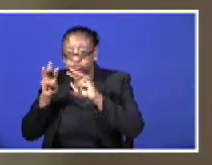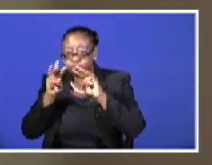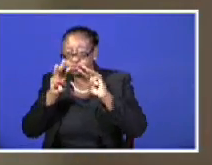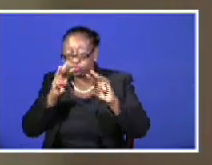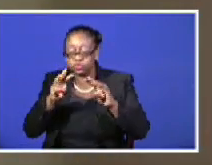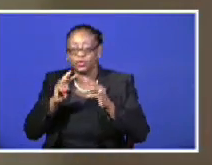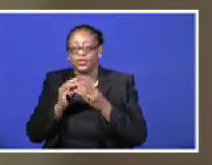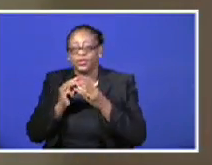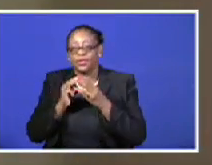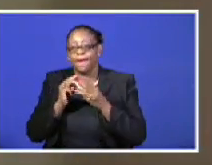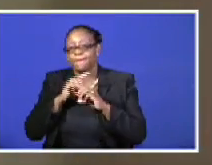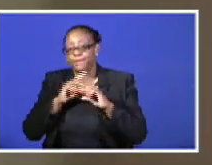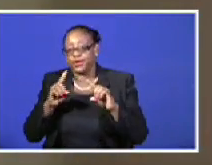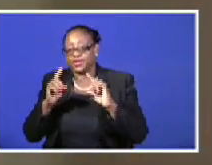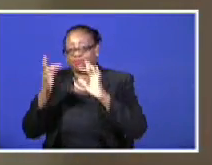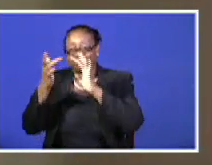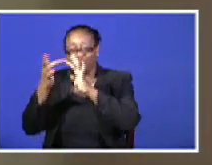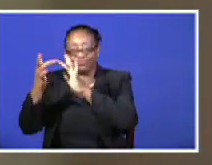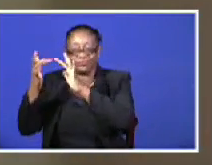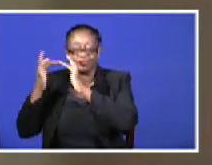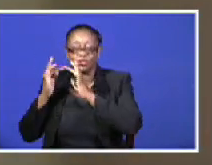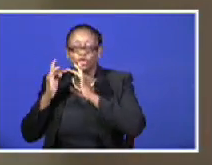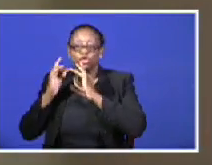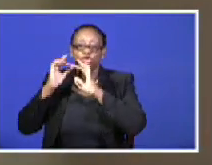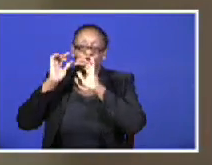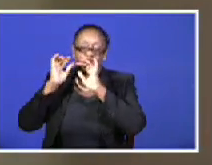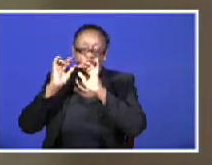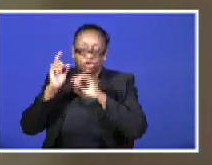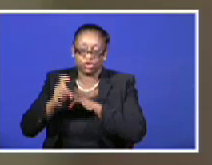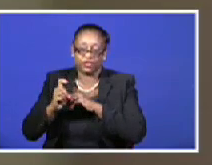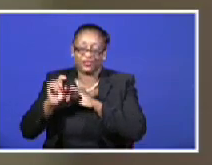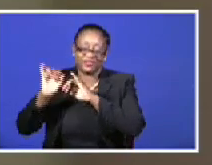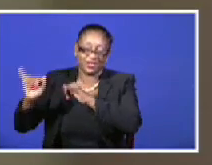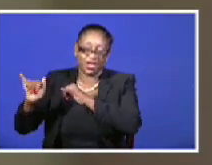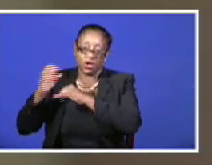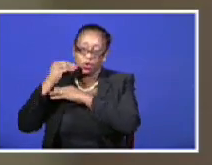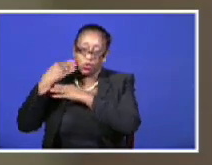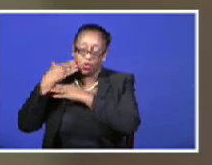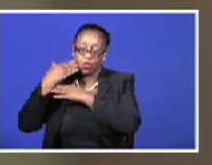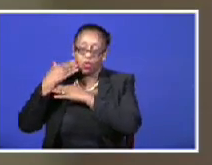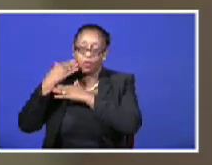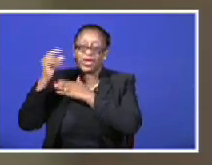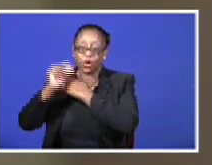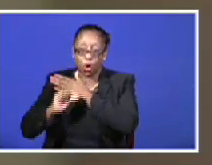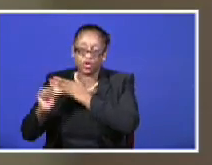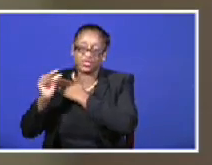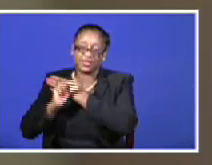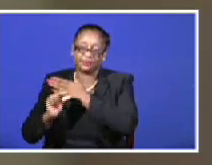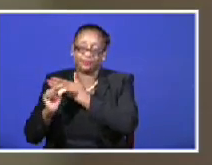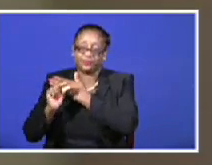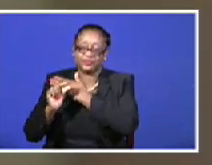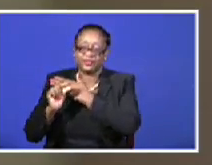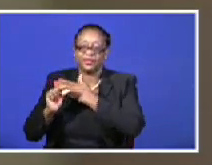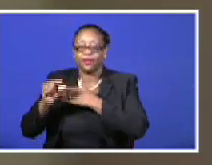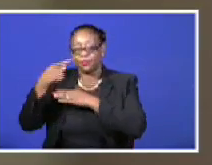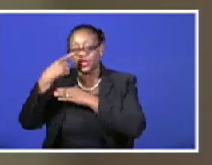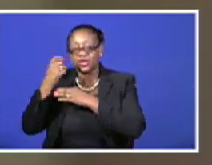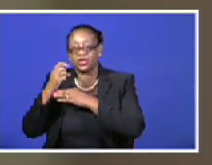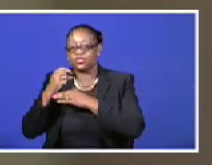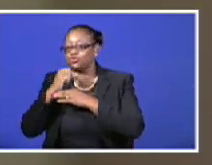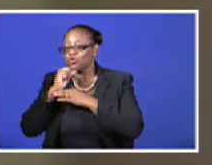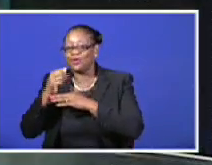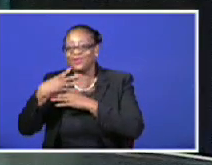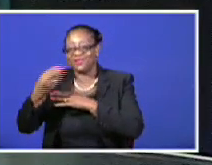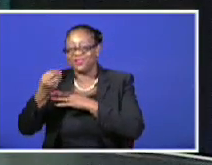But absolutely, every close contact should be in quarantine. That means that they should be at home and not coming in close contact with persons. You shouldn't be leaving the home at